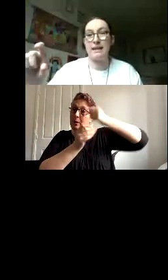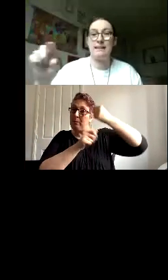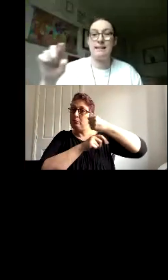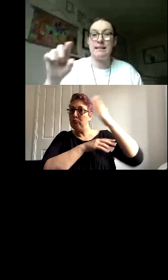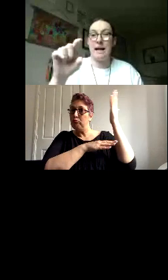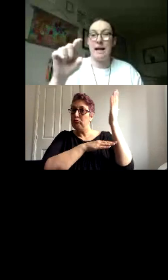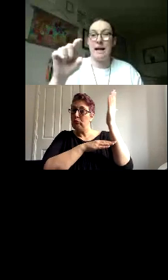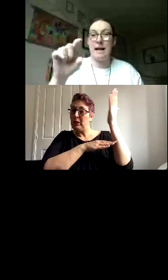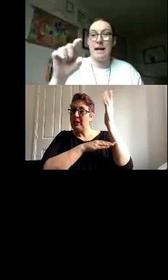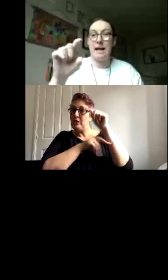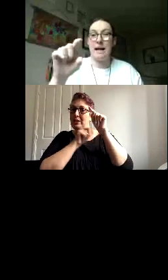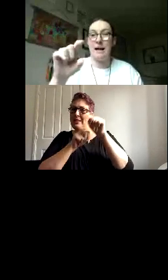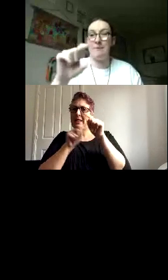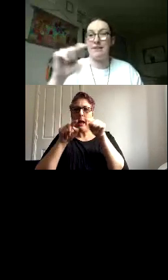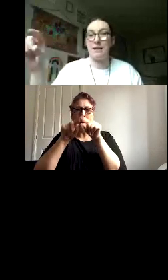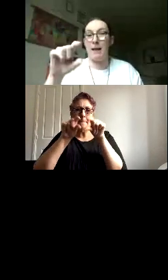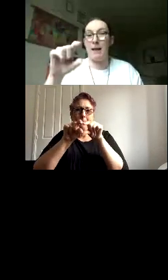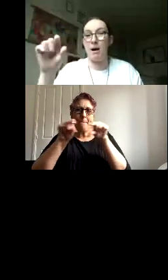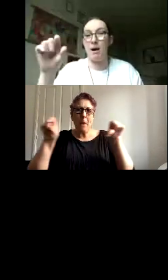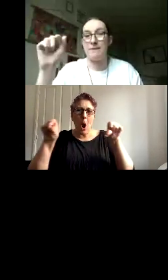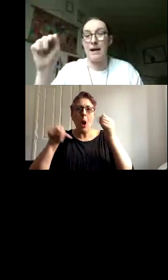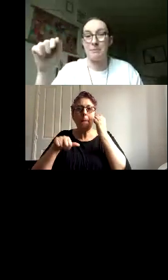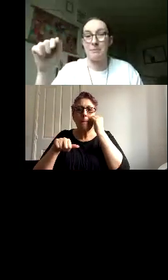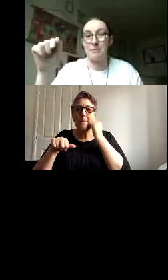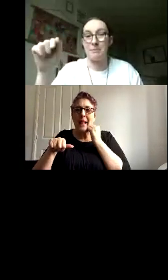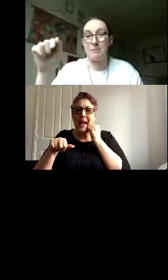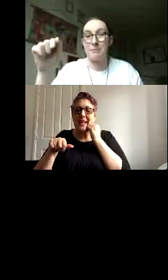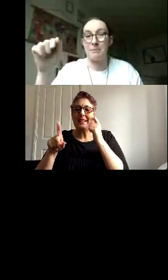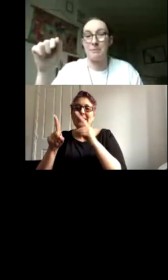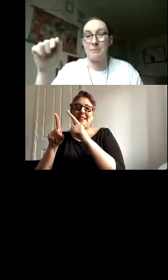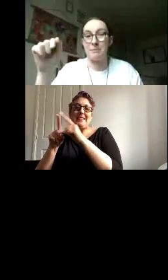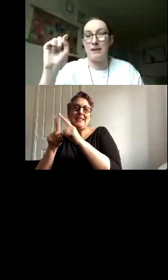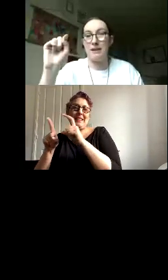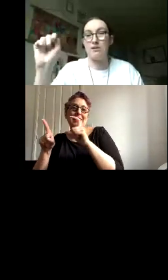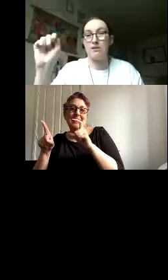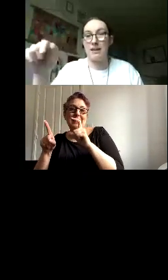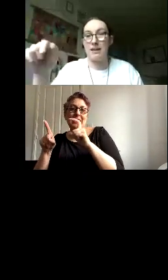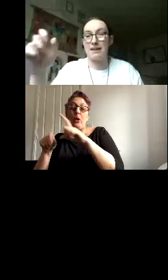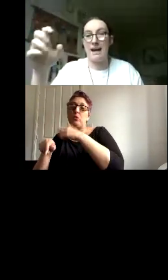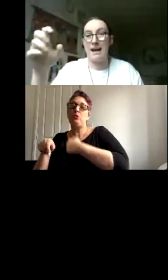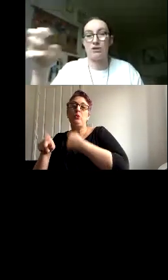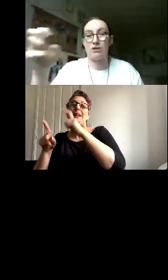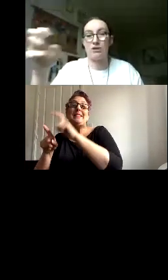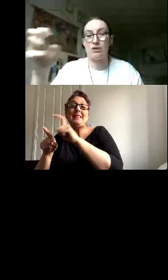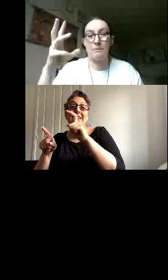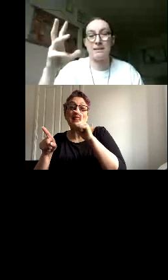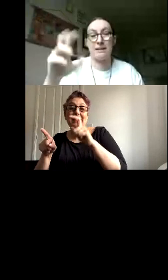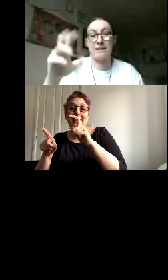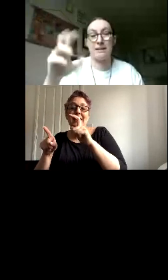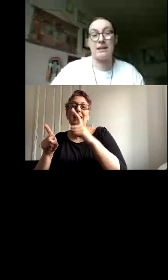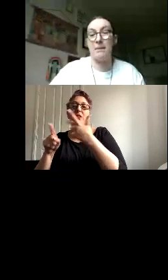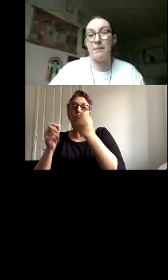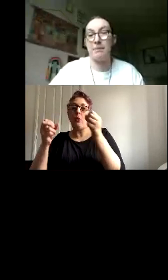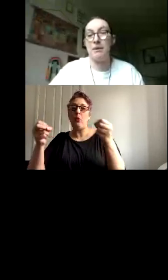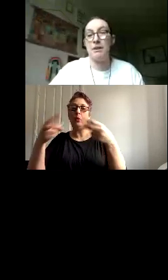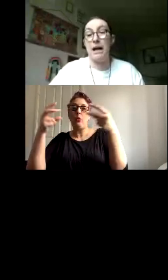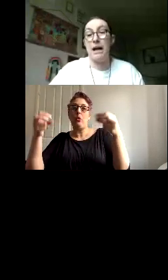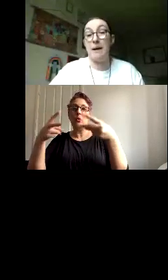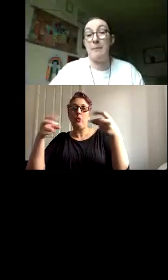see this little black which has CC for captions. So if you just click that, it should automatically come